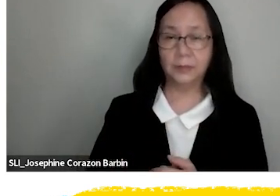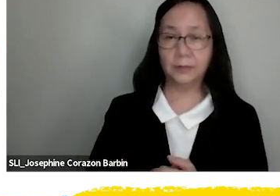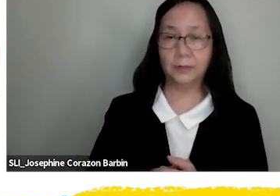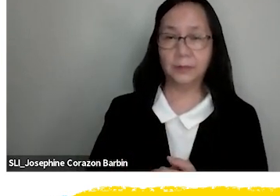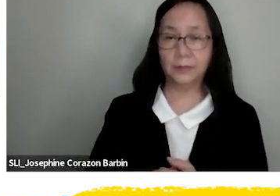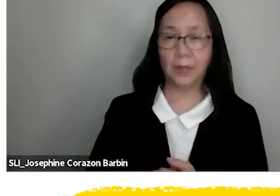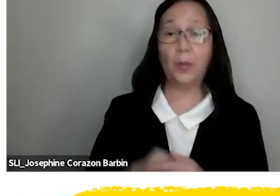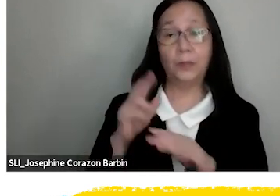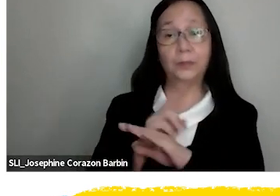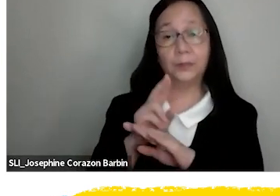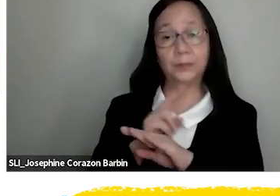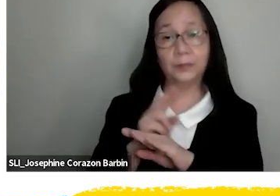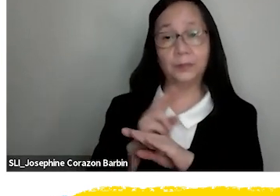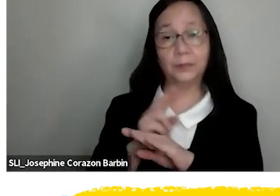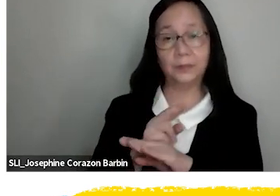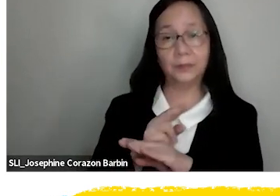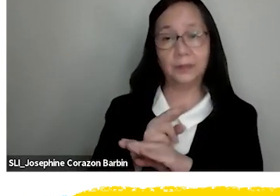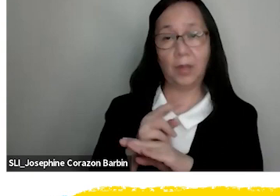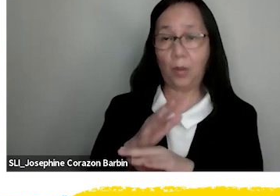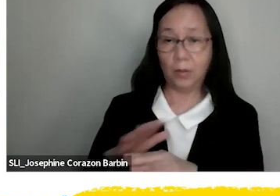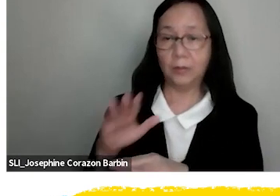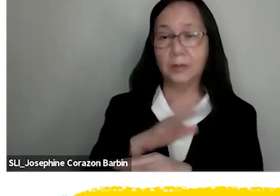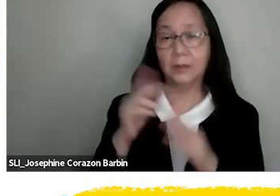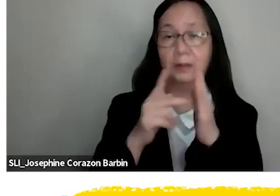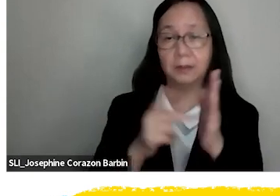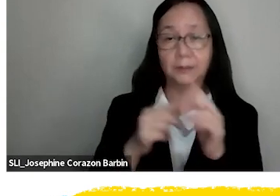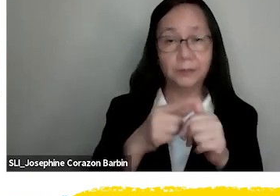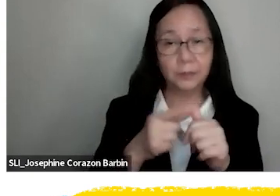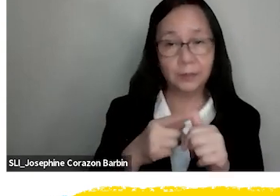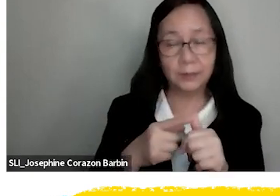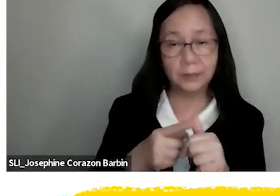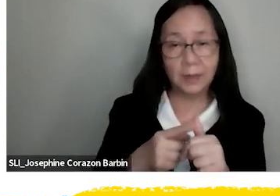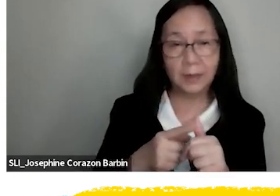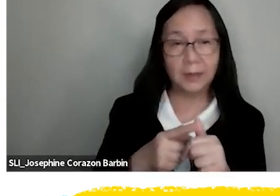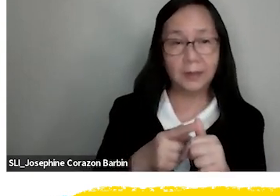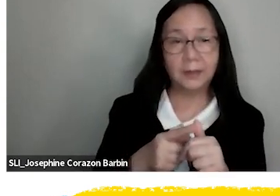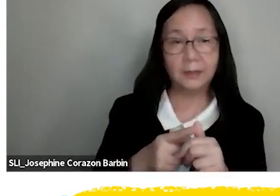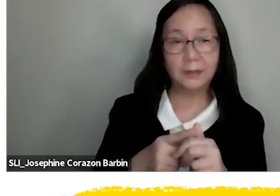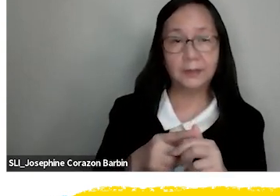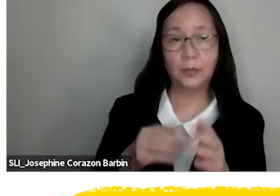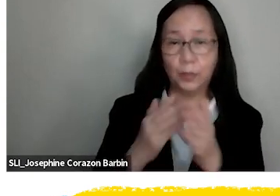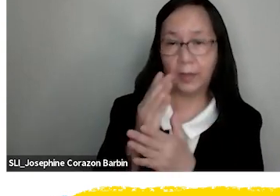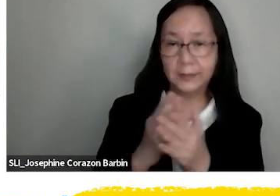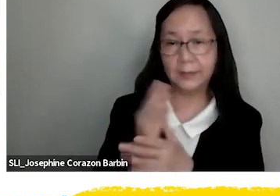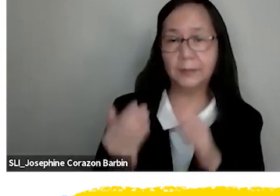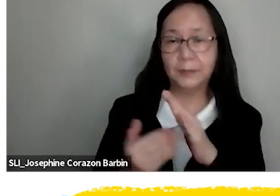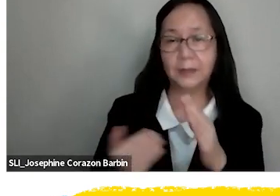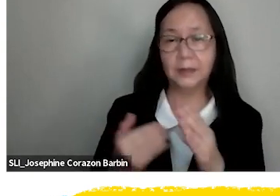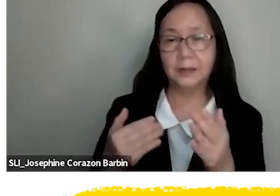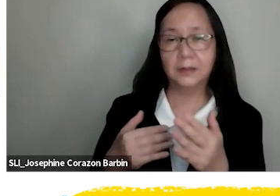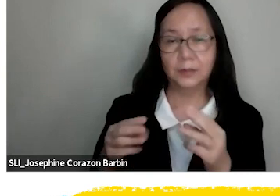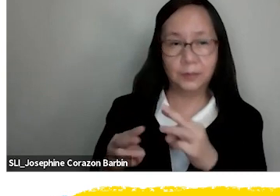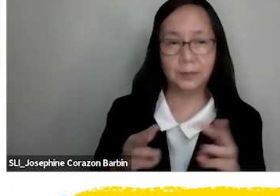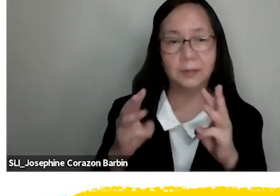we use all these principles. The first one is rights-based approach, child rights-based